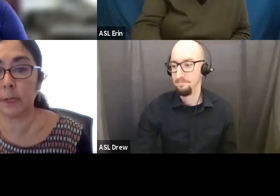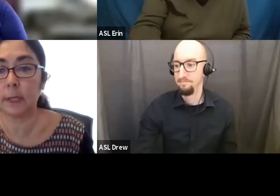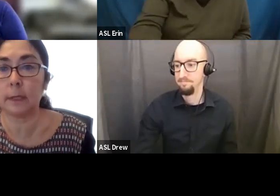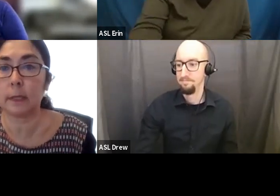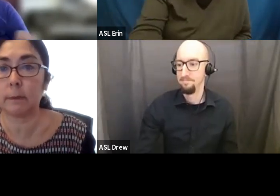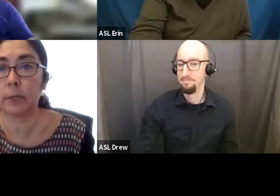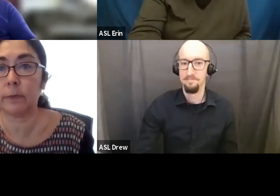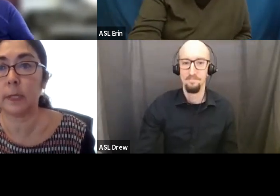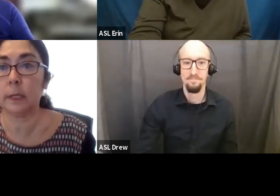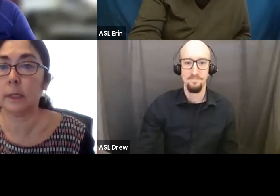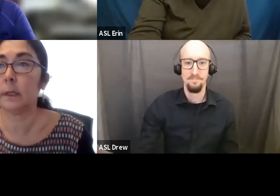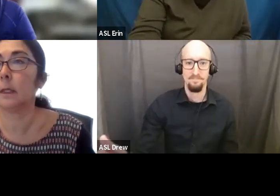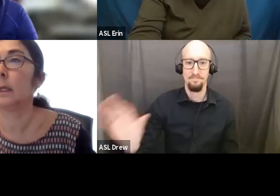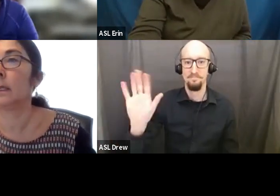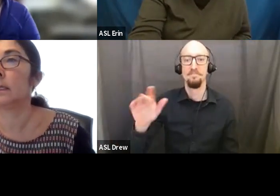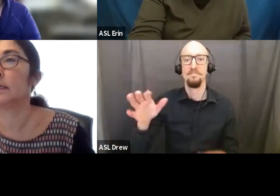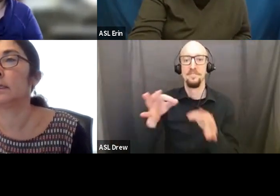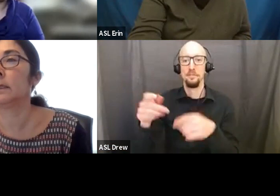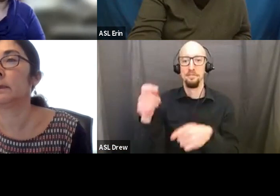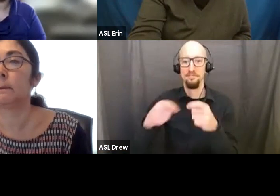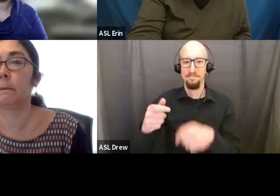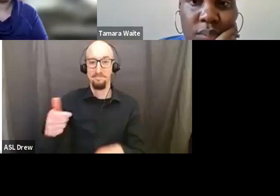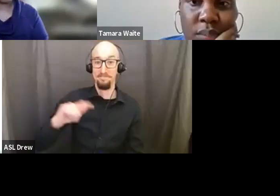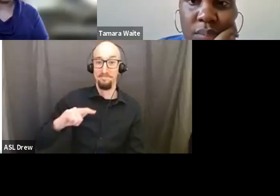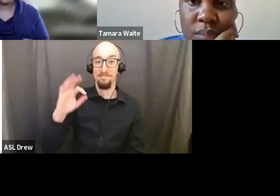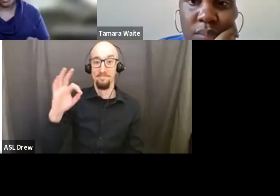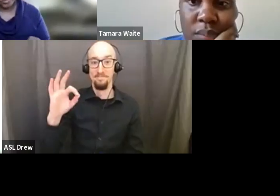I don't see Dara Murphy.